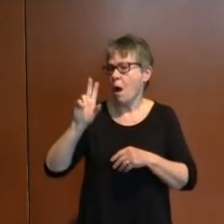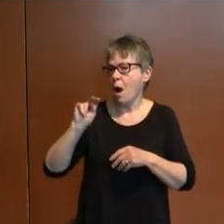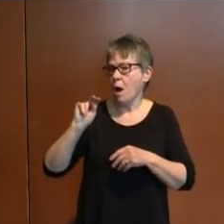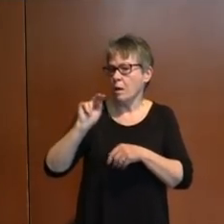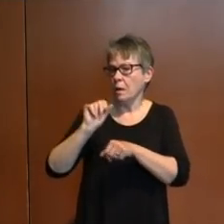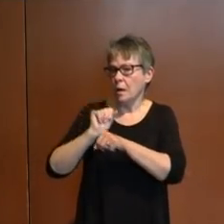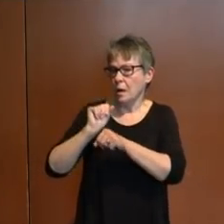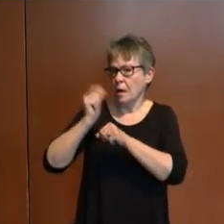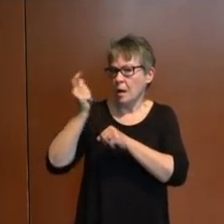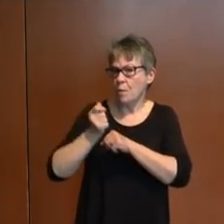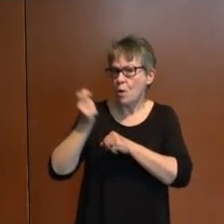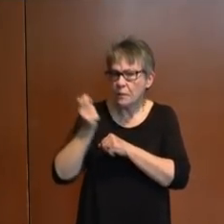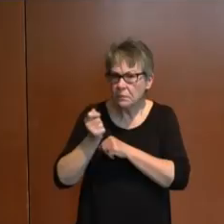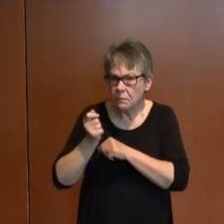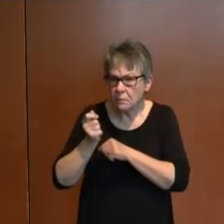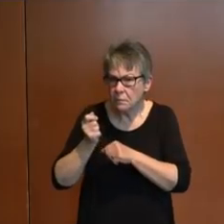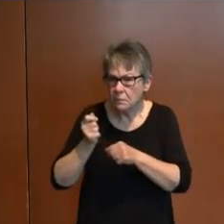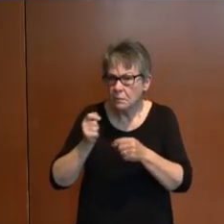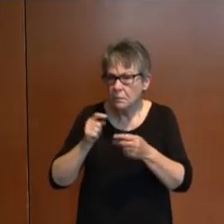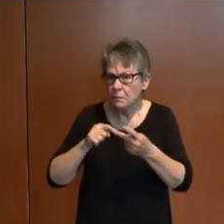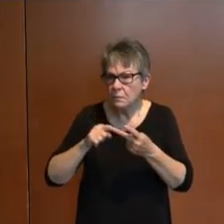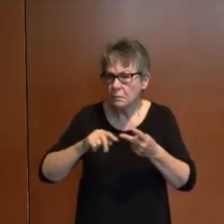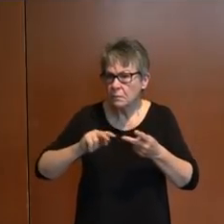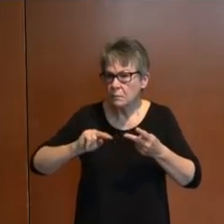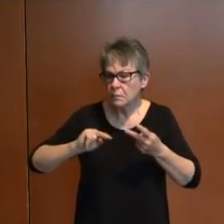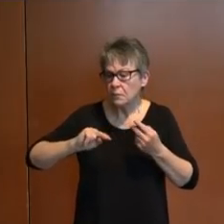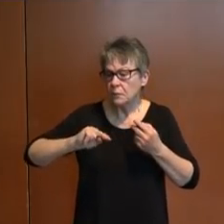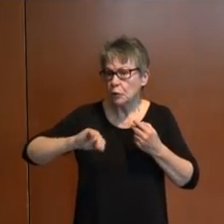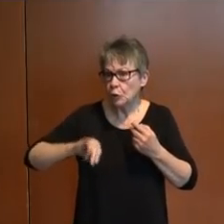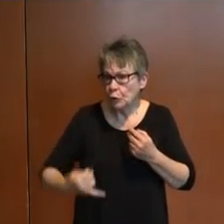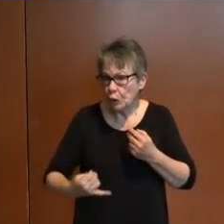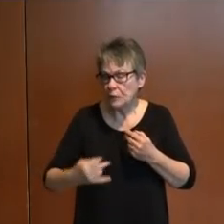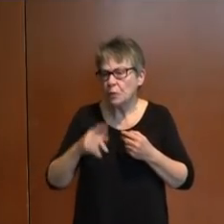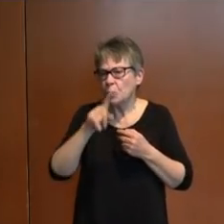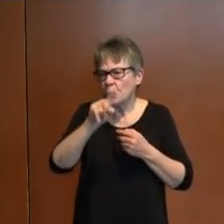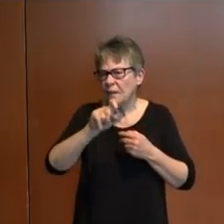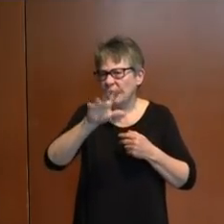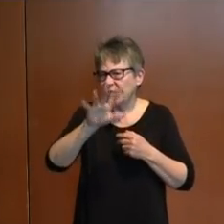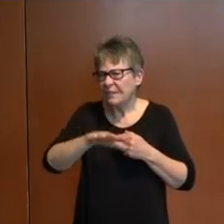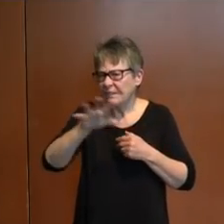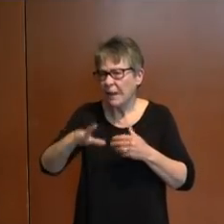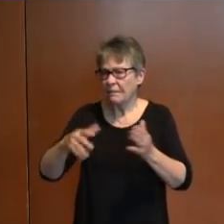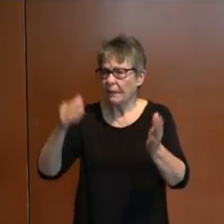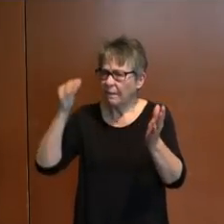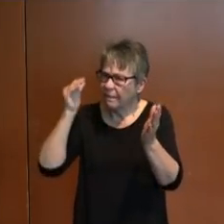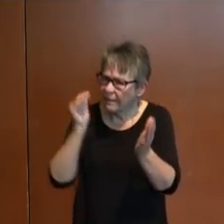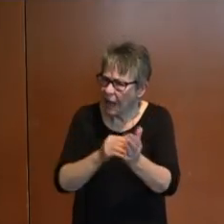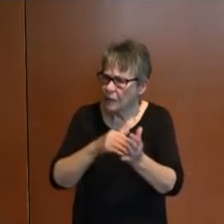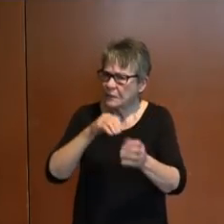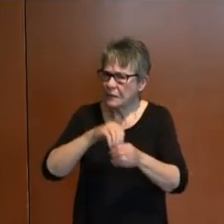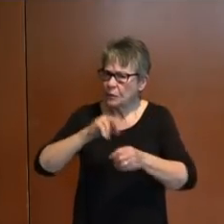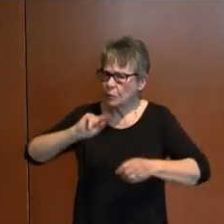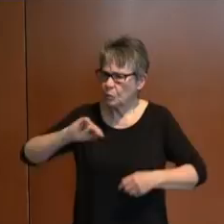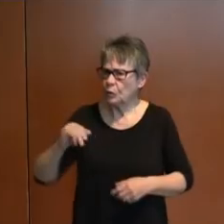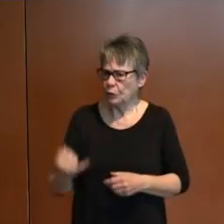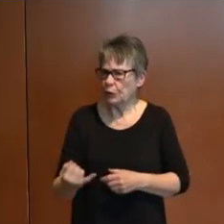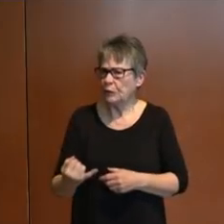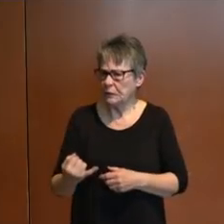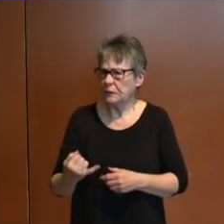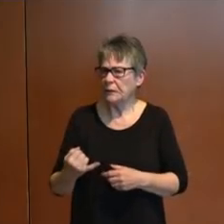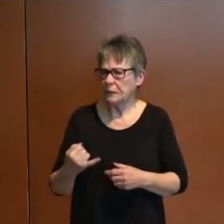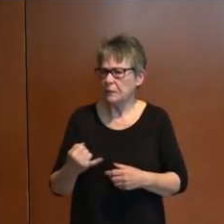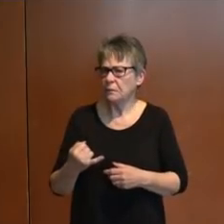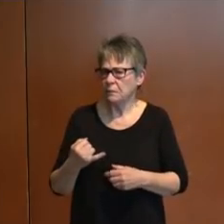155,000 workers filed for unemployment. That's 16 times the number that filed the week